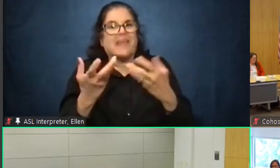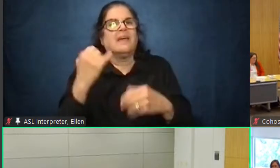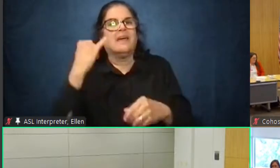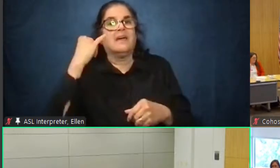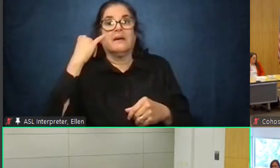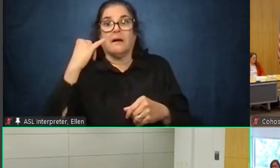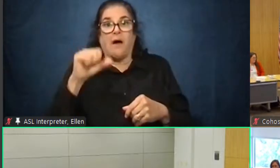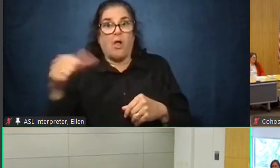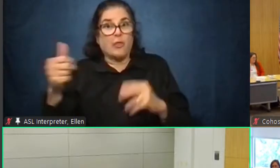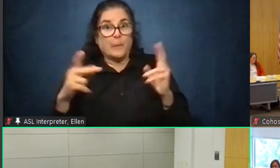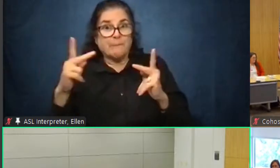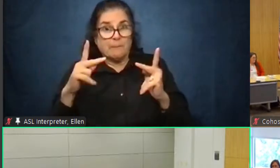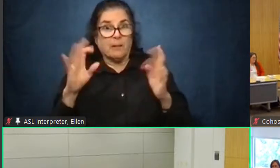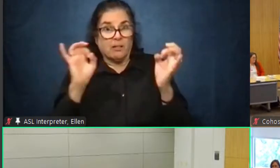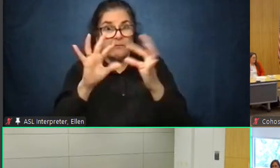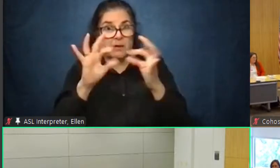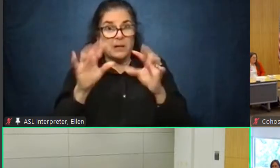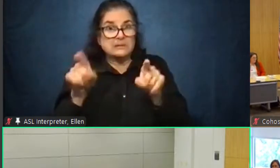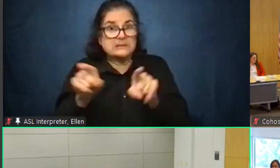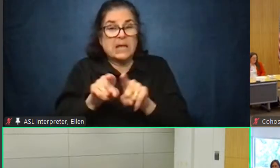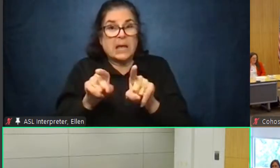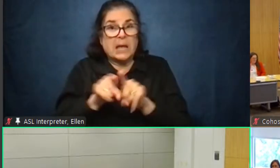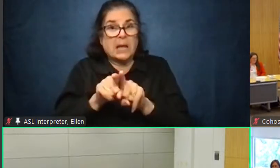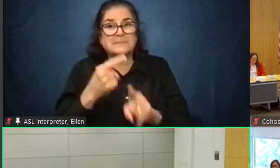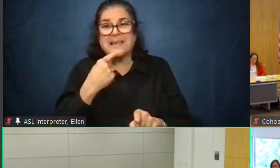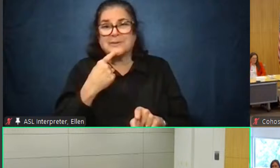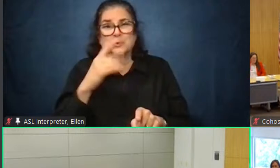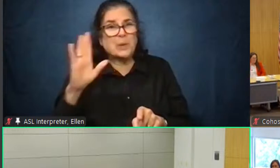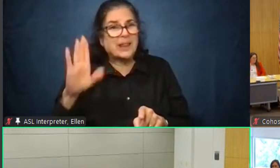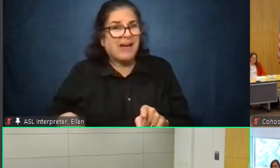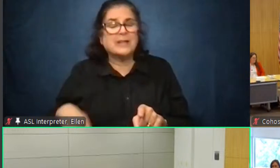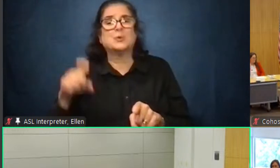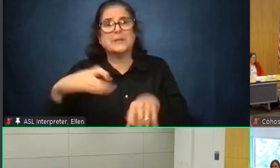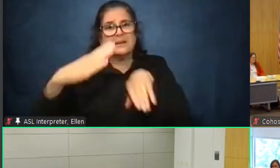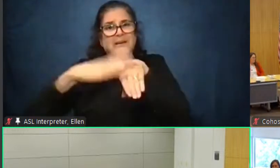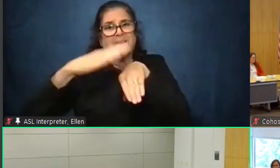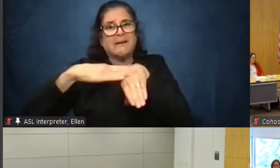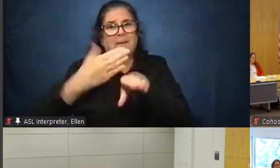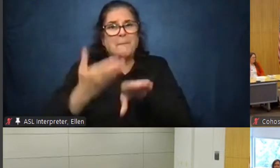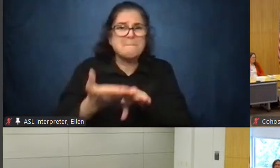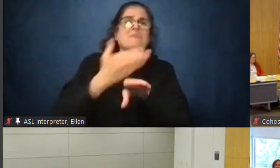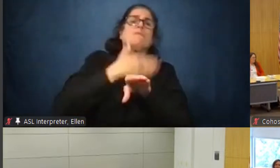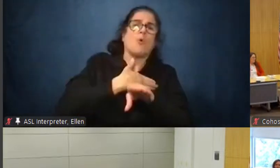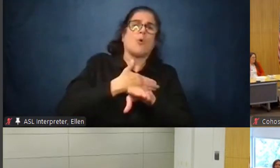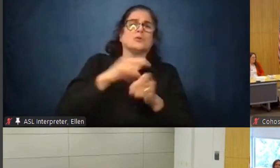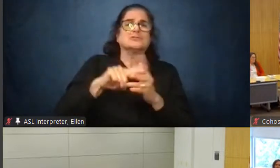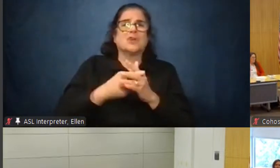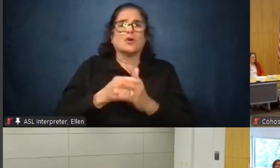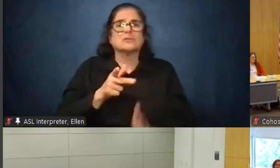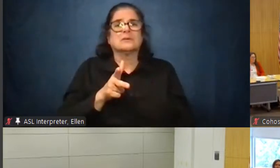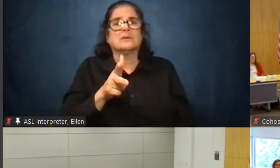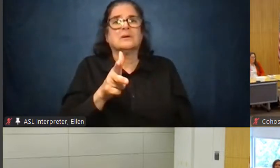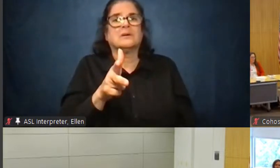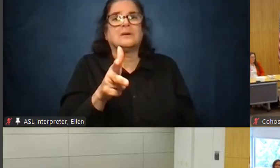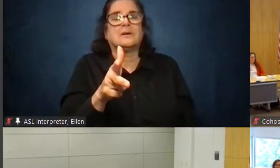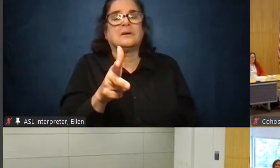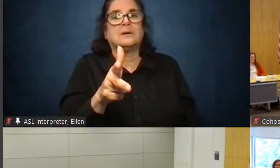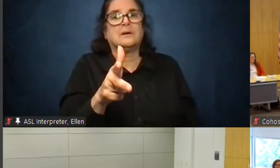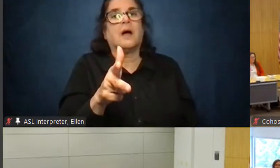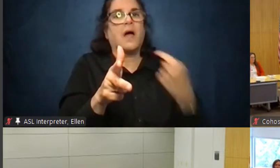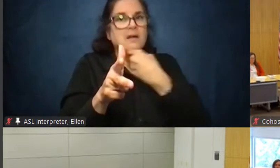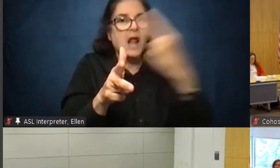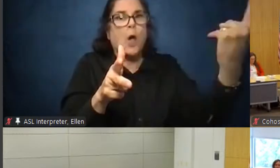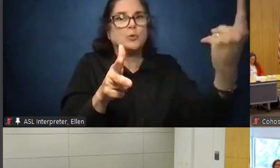similar feedback from other riders. Yeah, I don't know if we've gotten similar